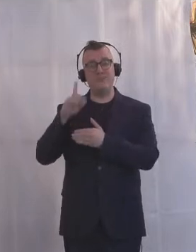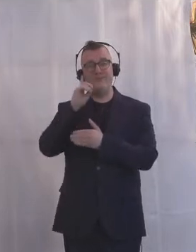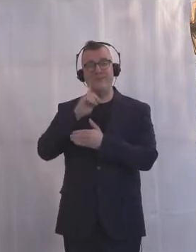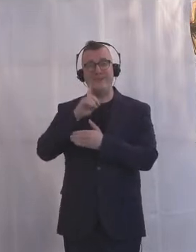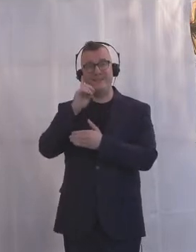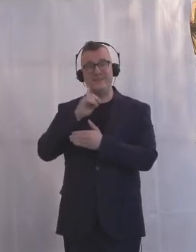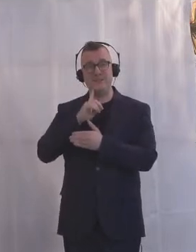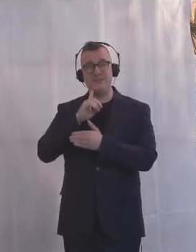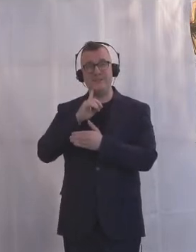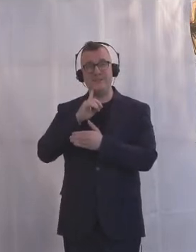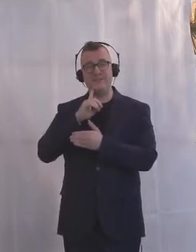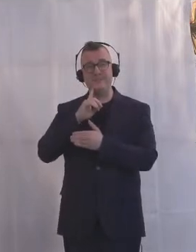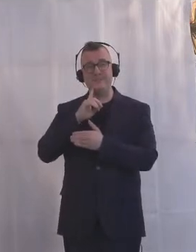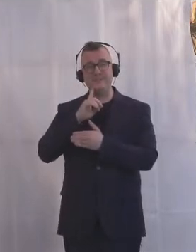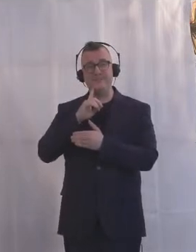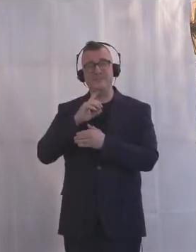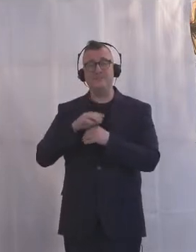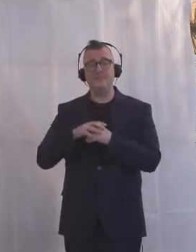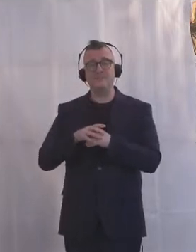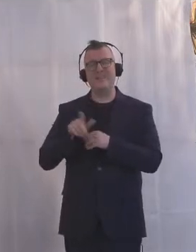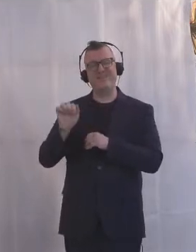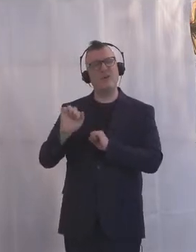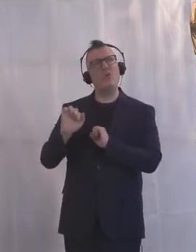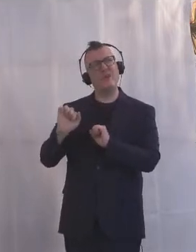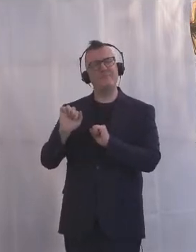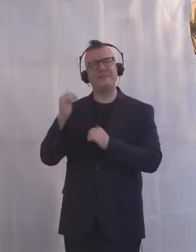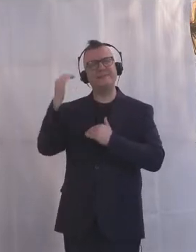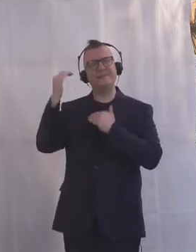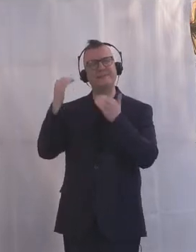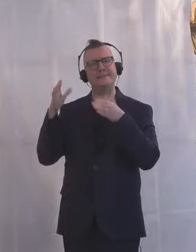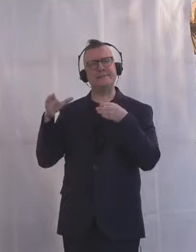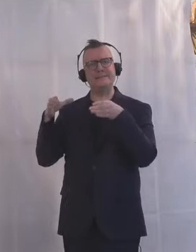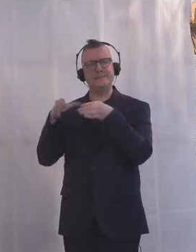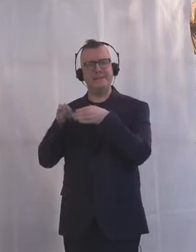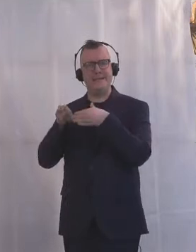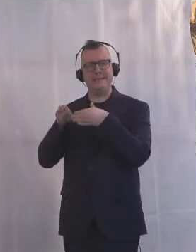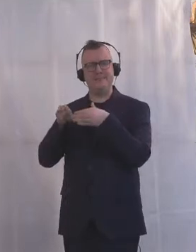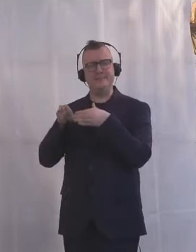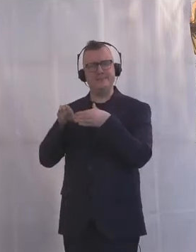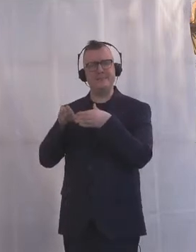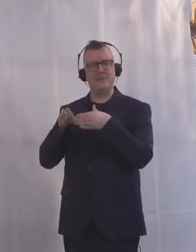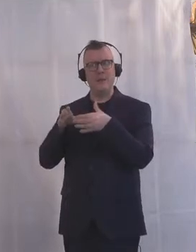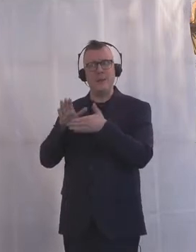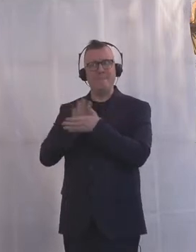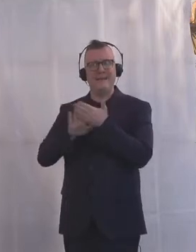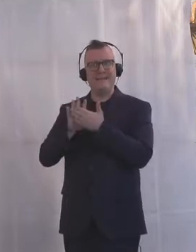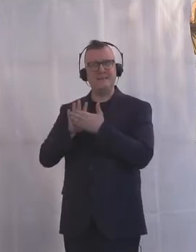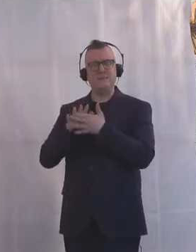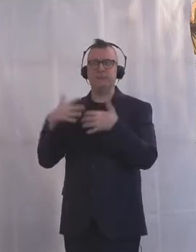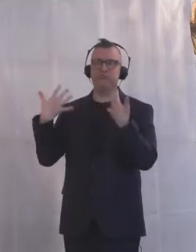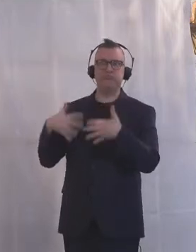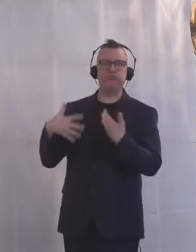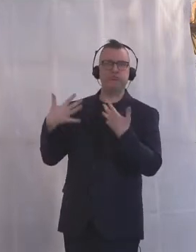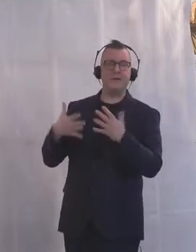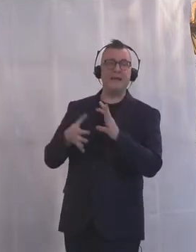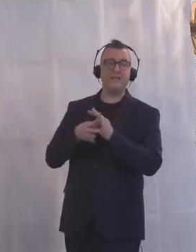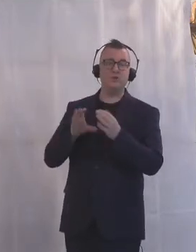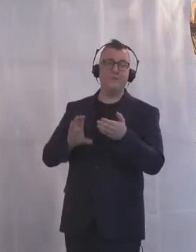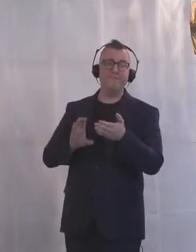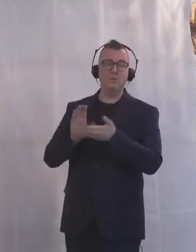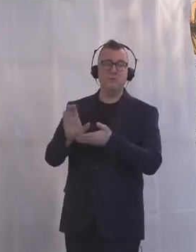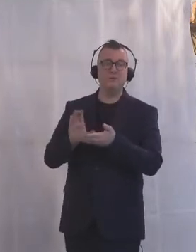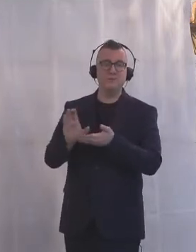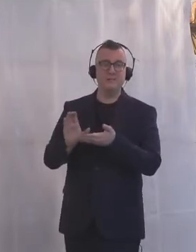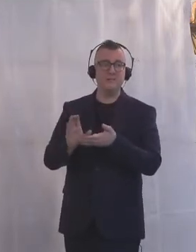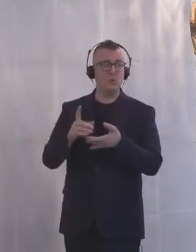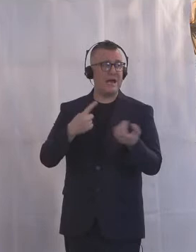in their teams, so their senior teams. So I think that it's really making a difference in VC, and I